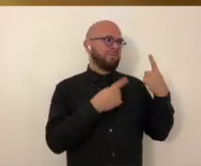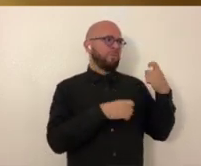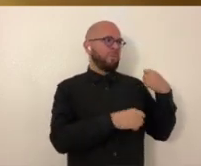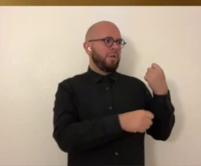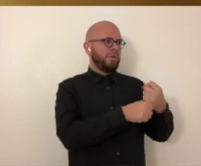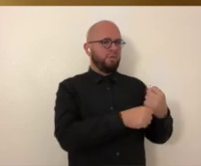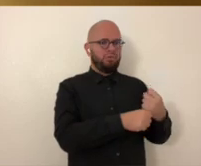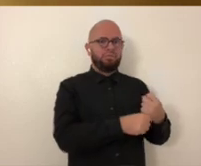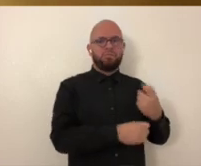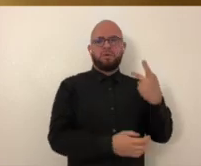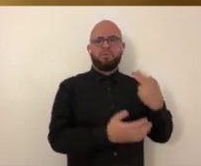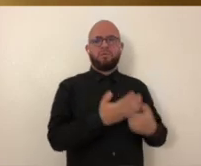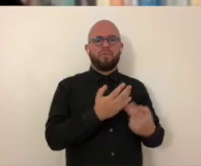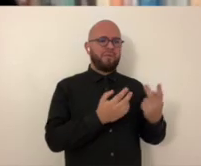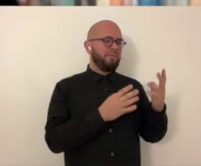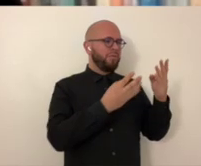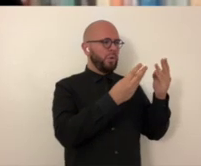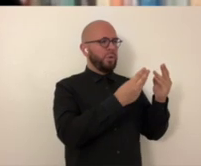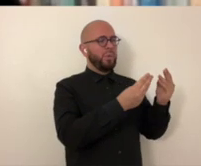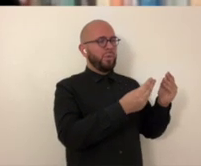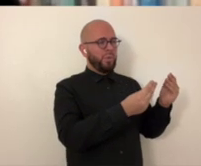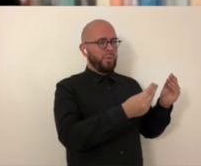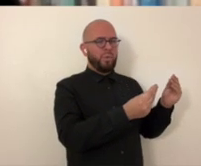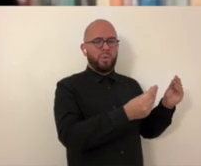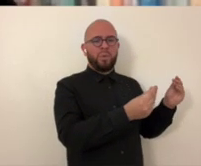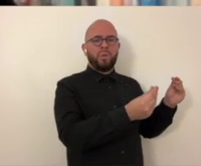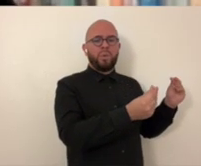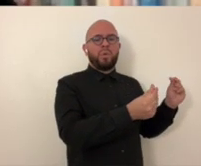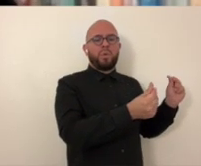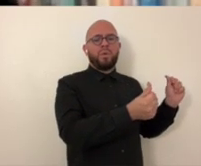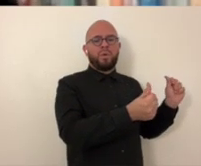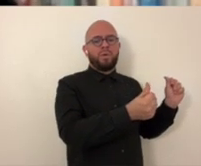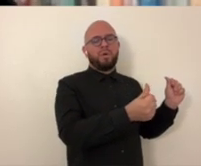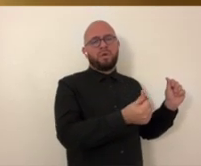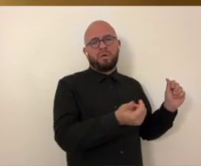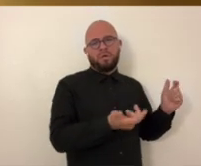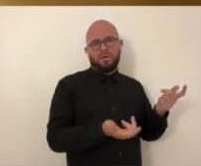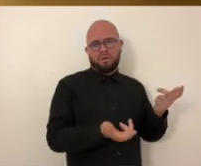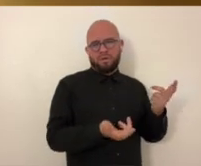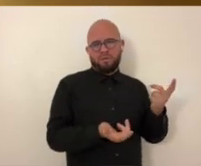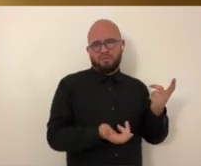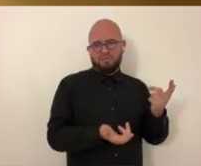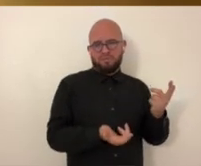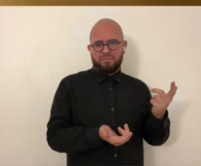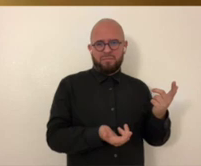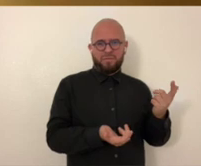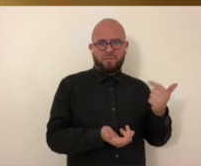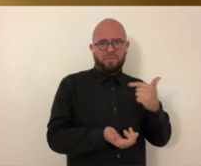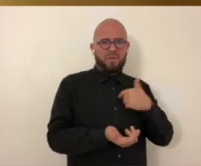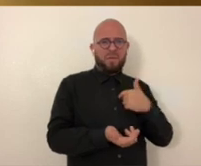box in my town, and it was kind of there for a year. And both of them kind of got faded.